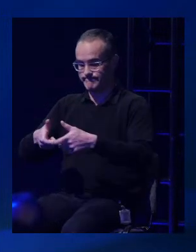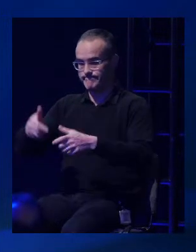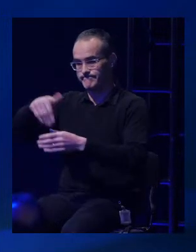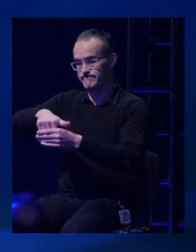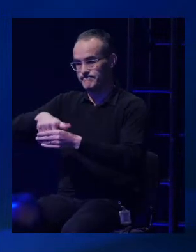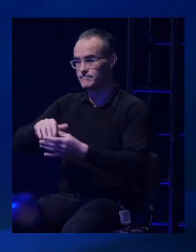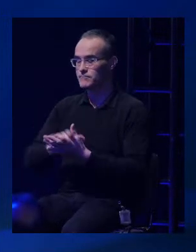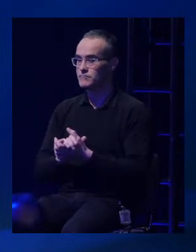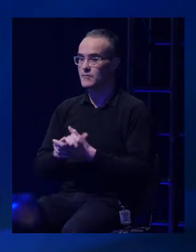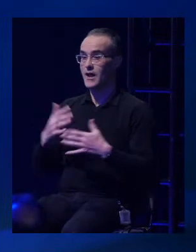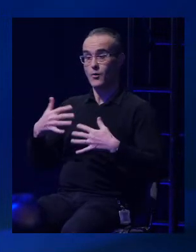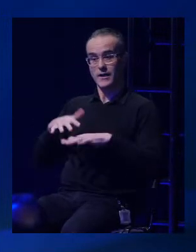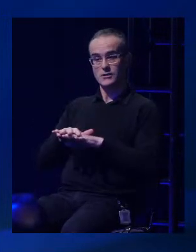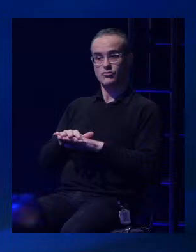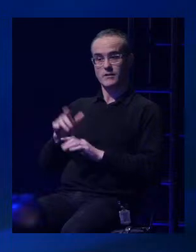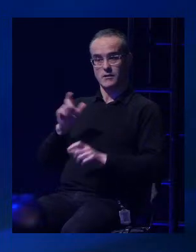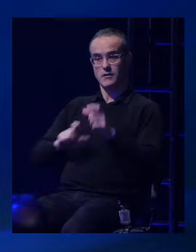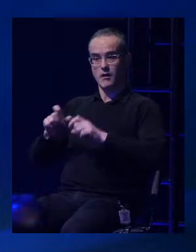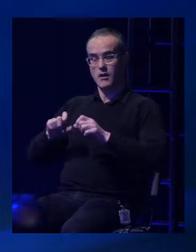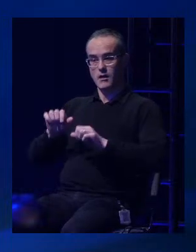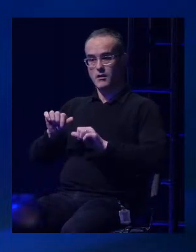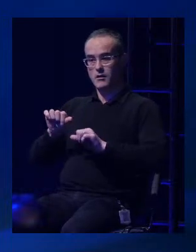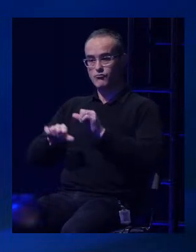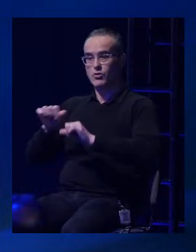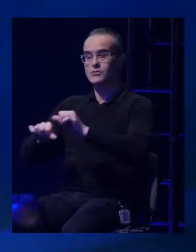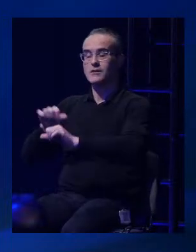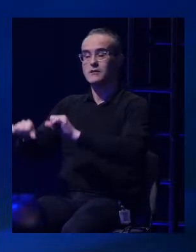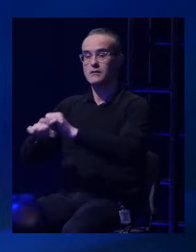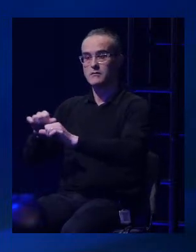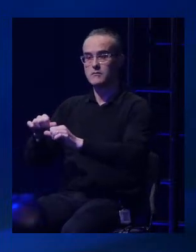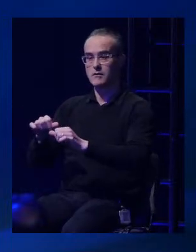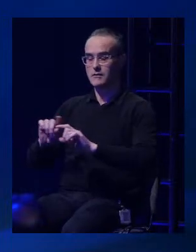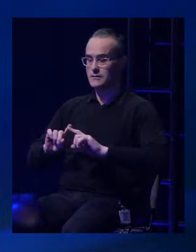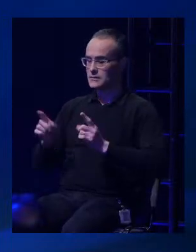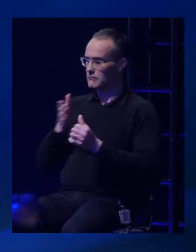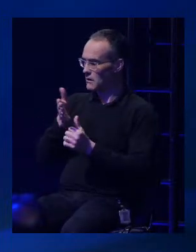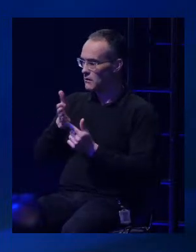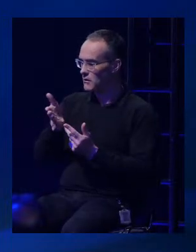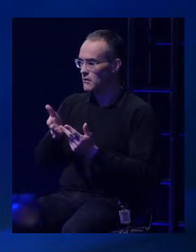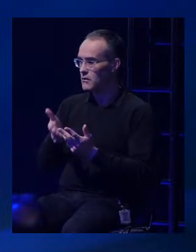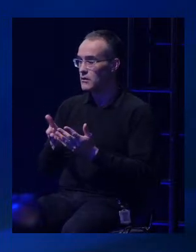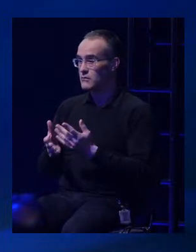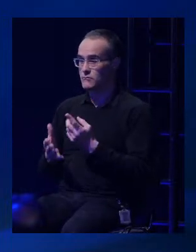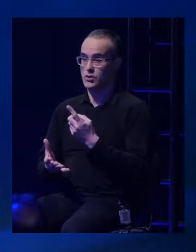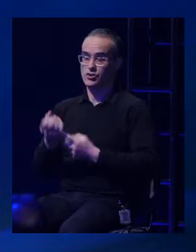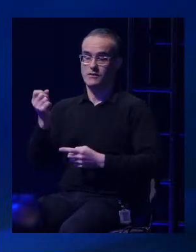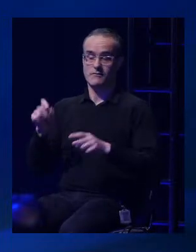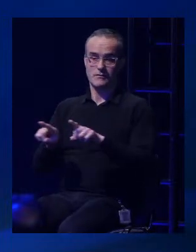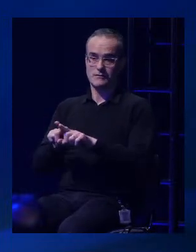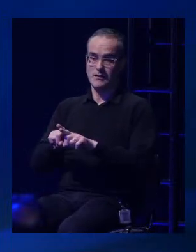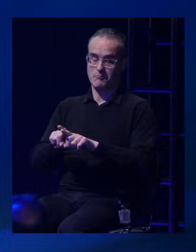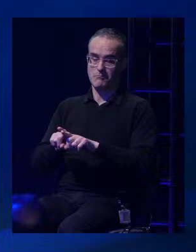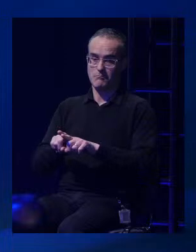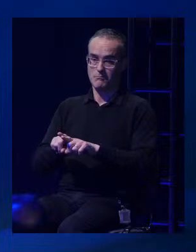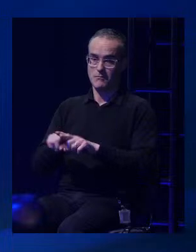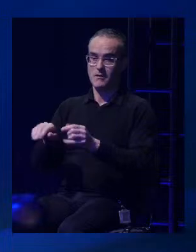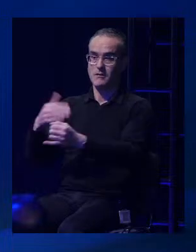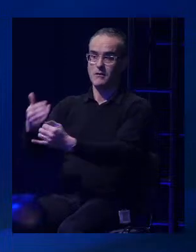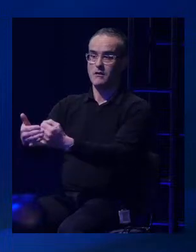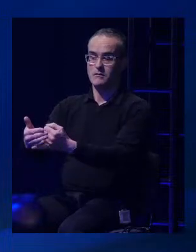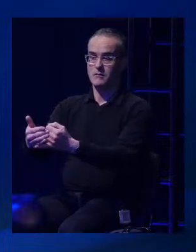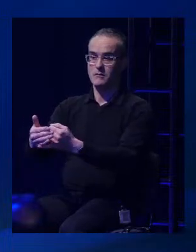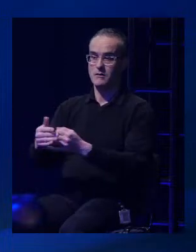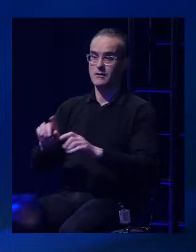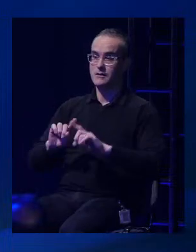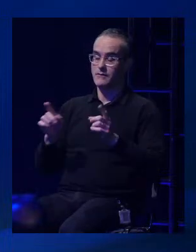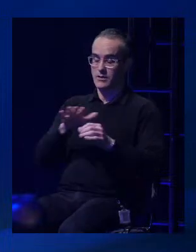So integrated color processing, we have a number of different ways to achieve, essentially, with the same result. In each of these circumstances, you're